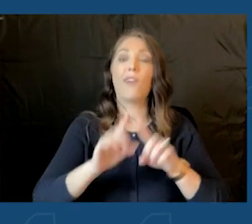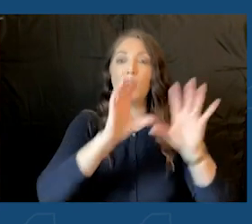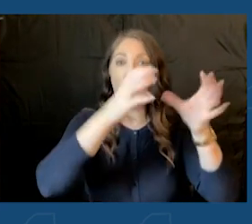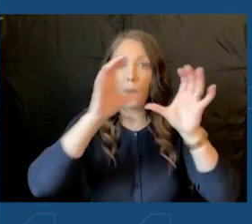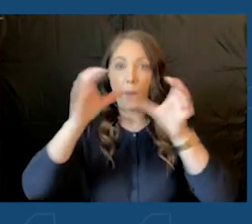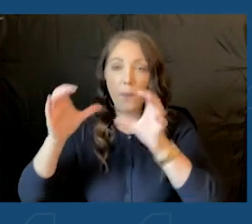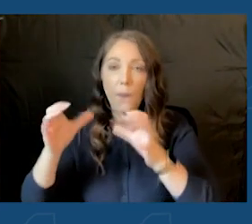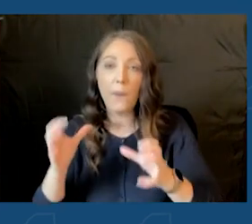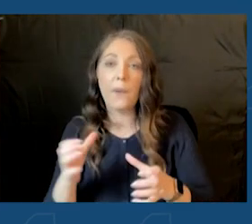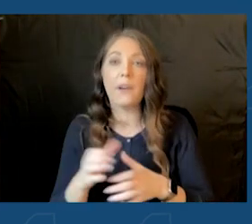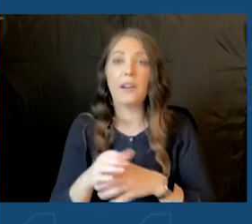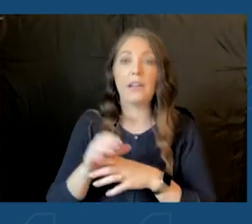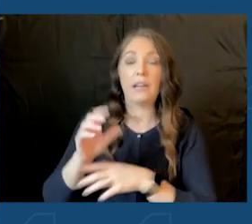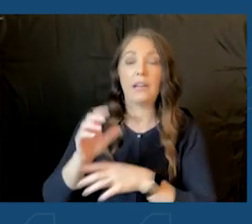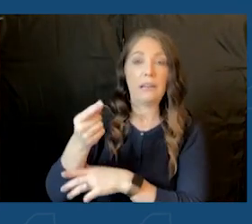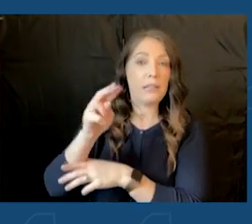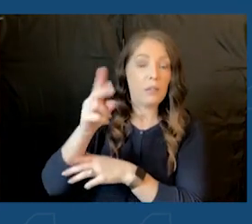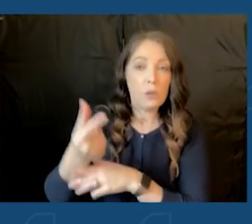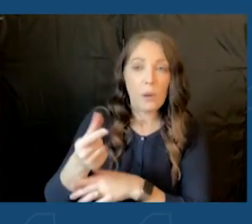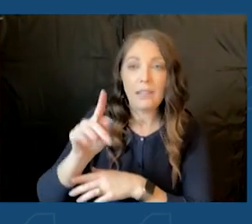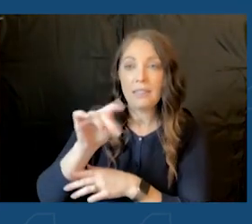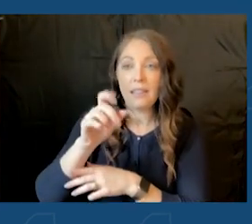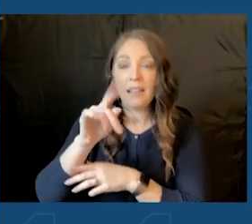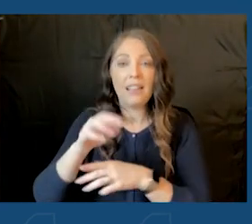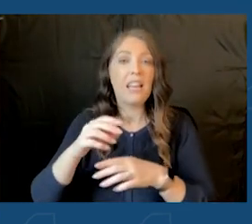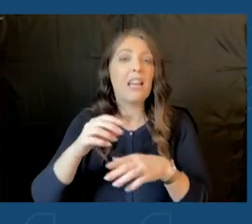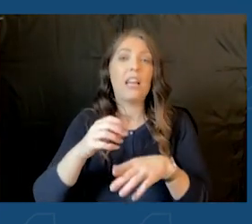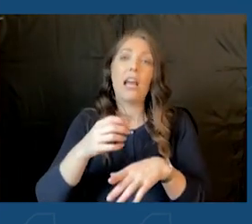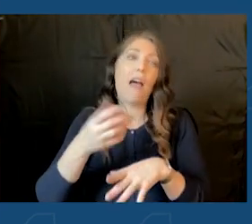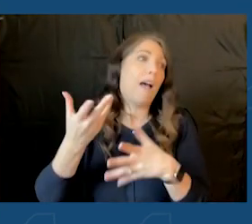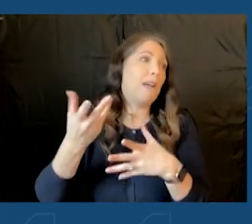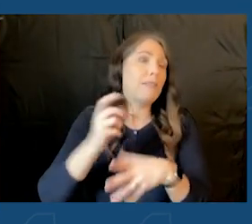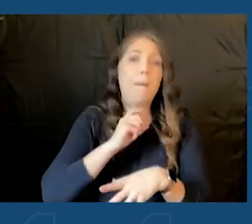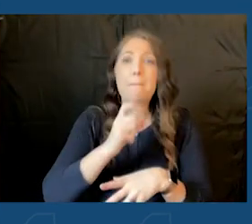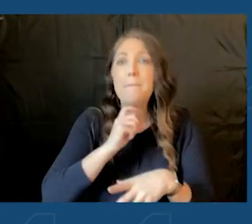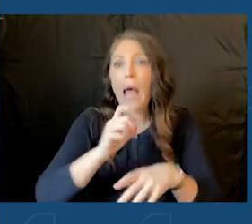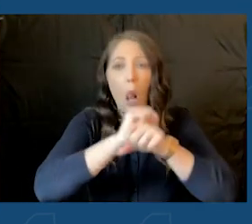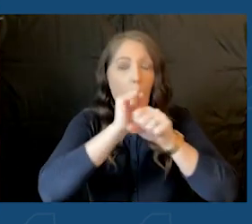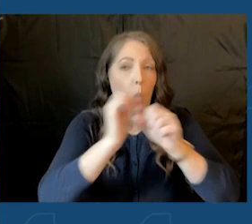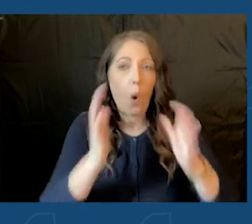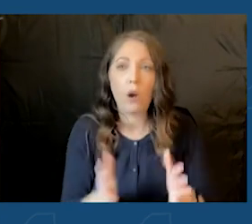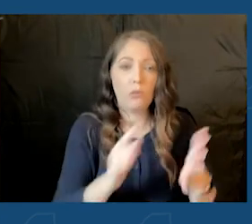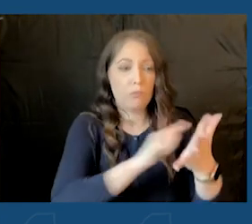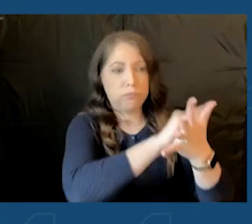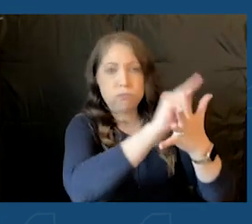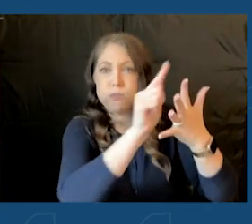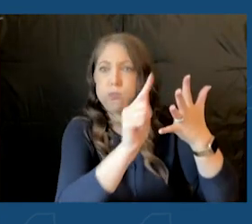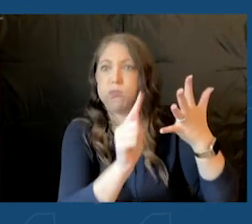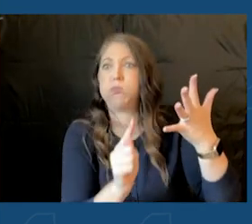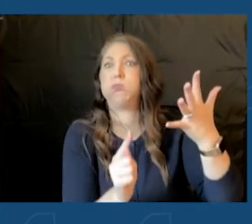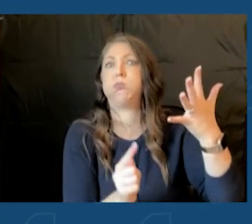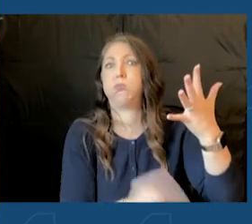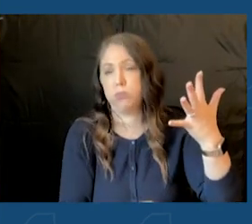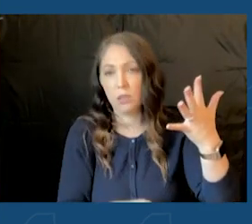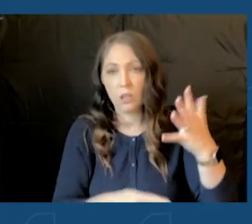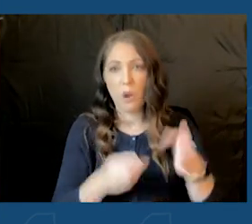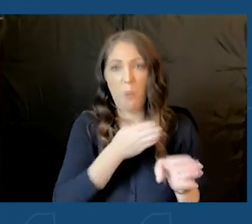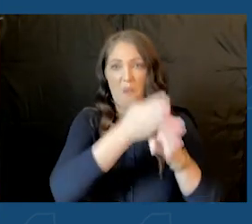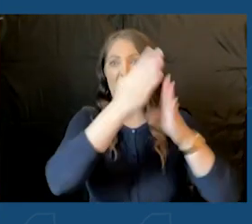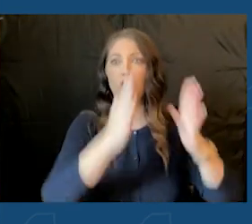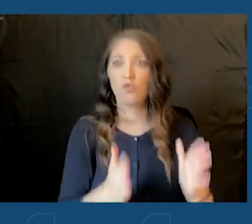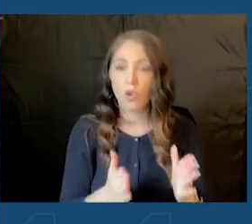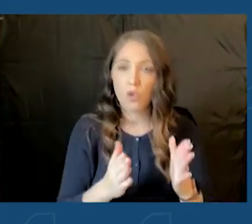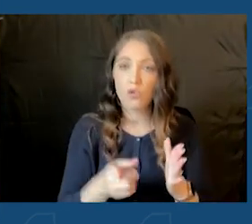Craig Tallahaney. We have sheet metal workers. We have an array of professionals. If you give us